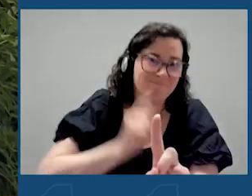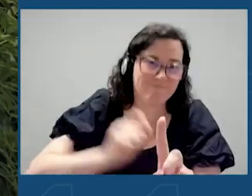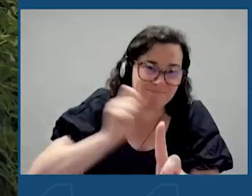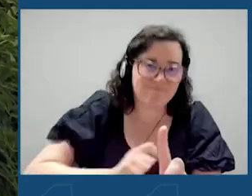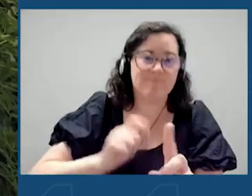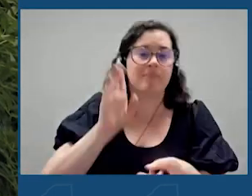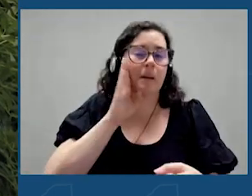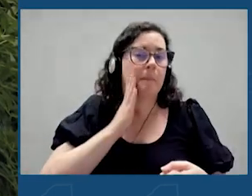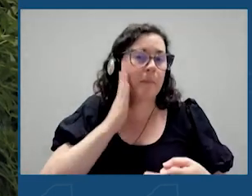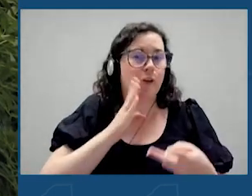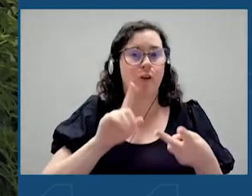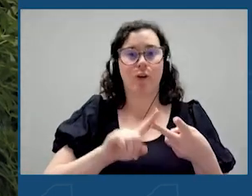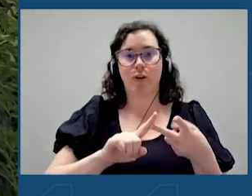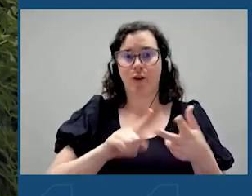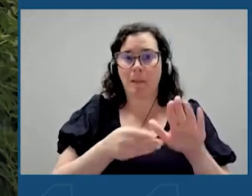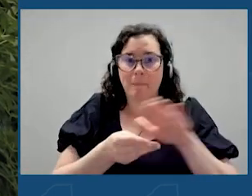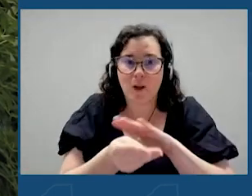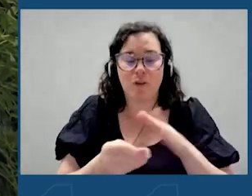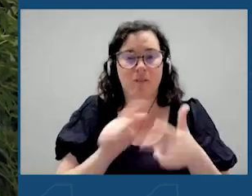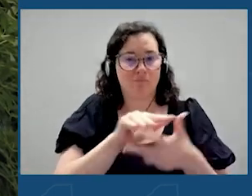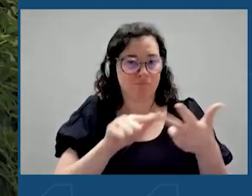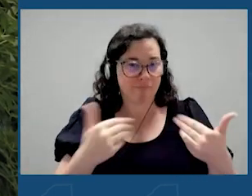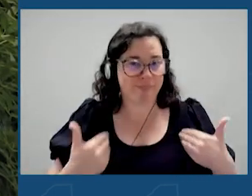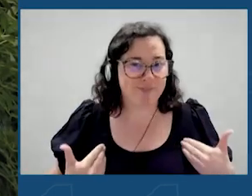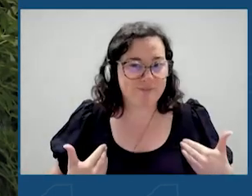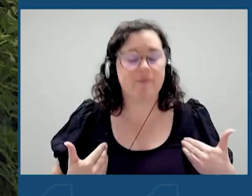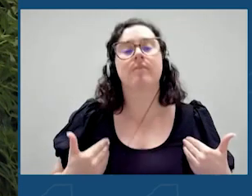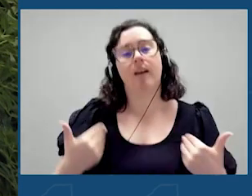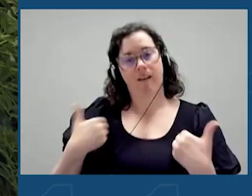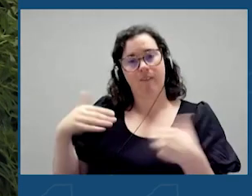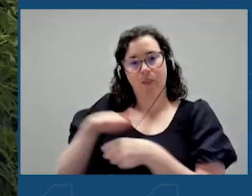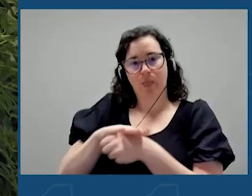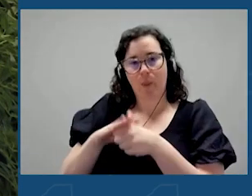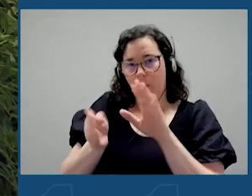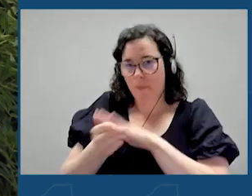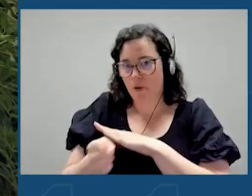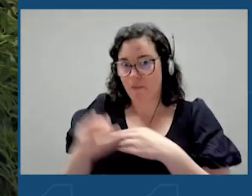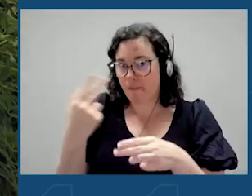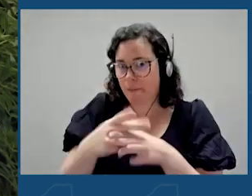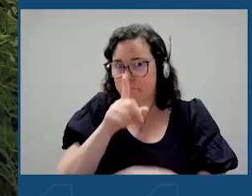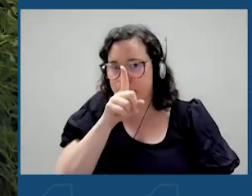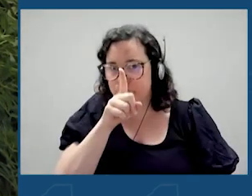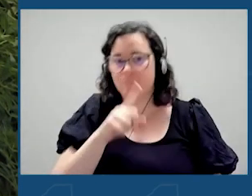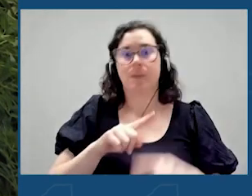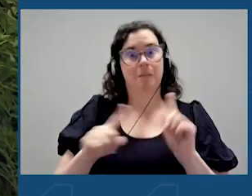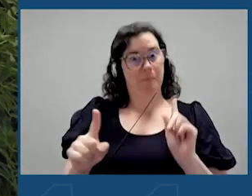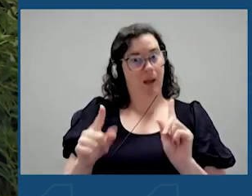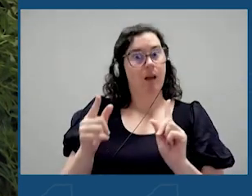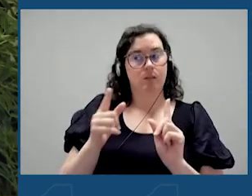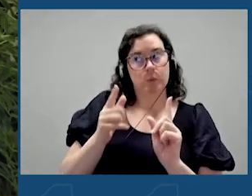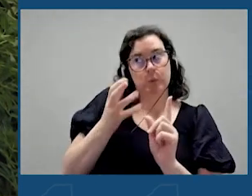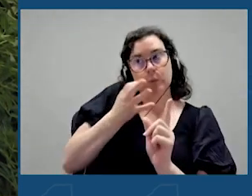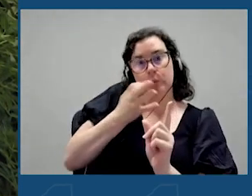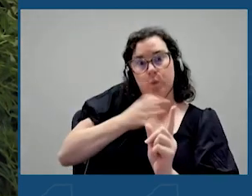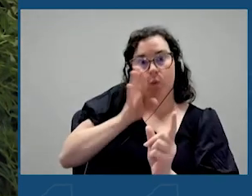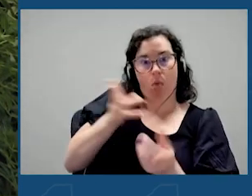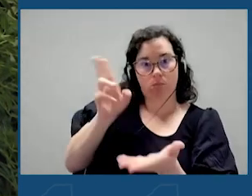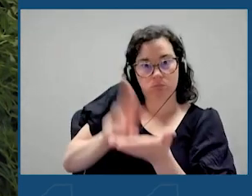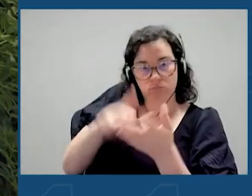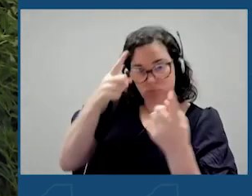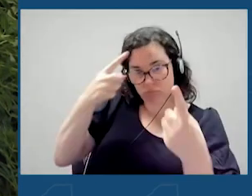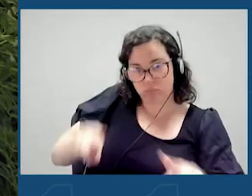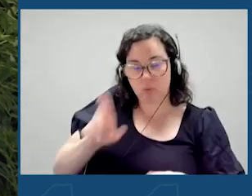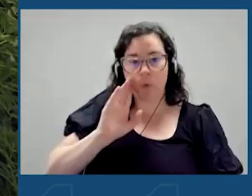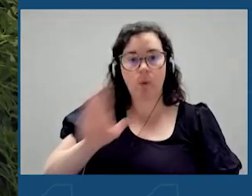there's also a local bakery. We can't mention any names, but we're very close to doing something with them. Education, I think we've heard some